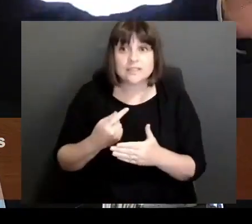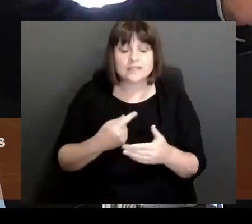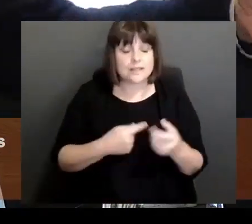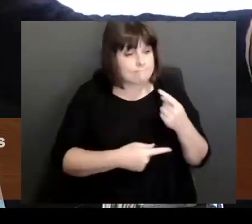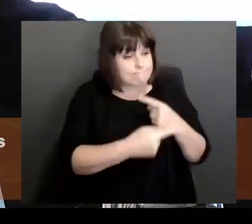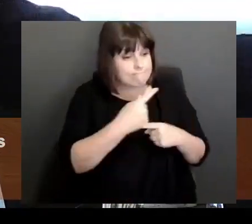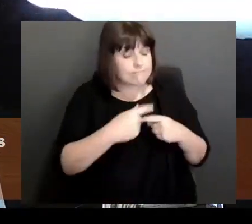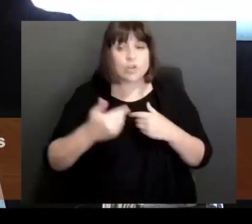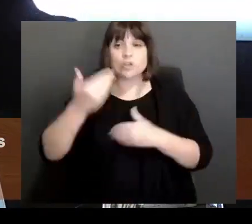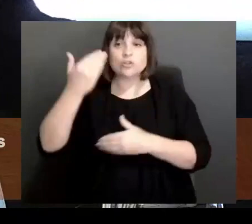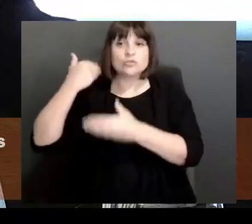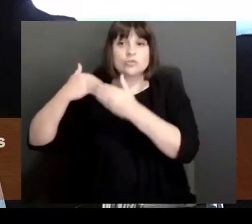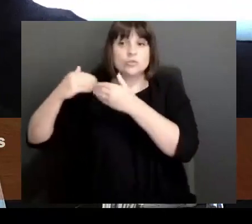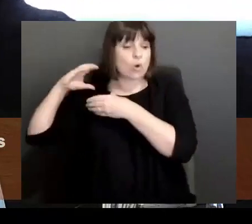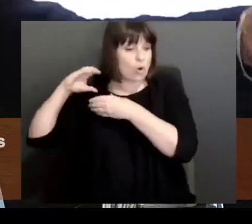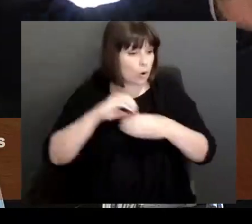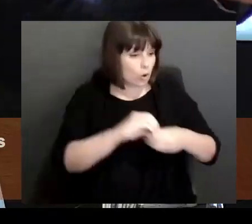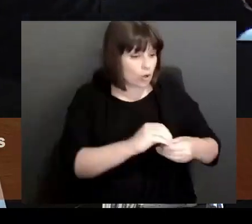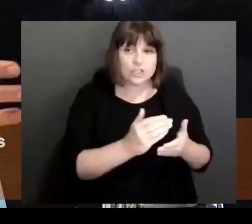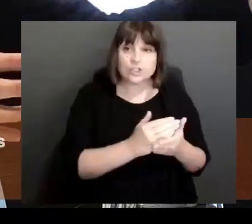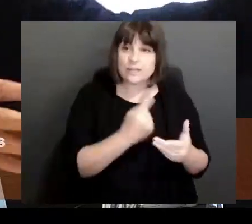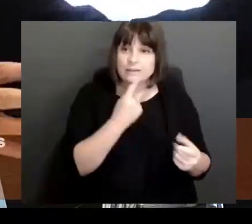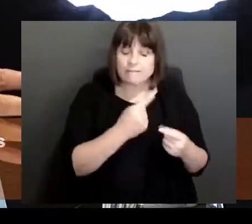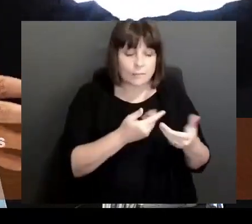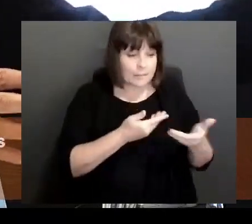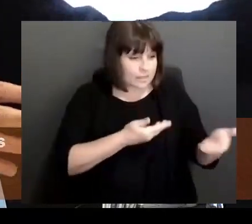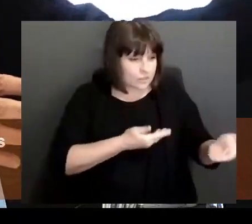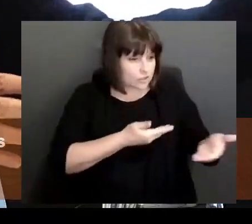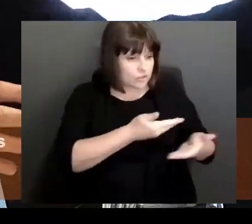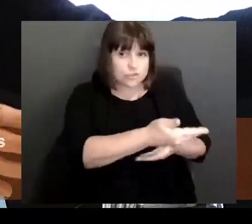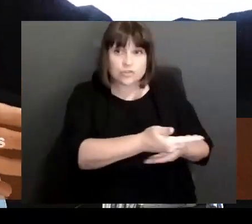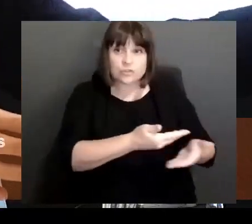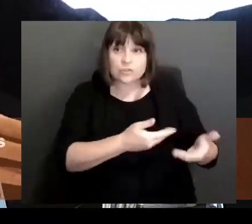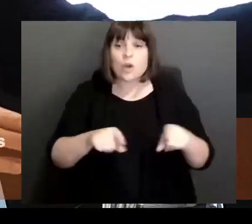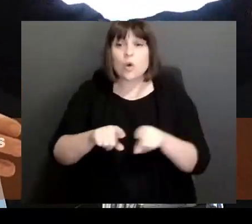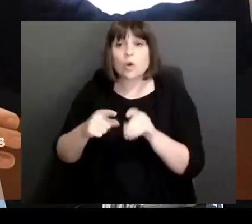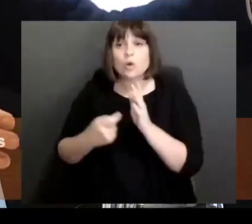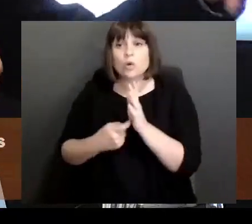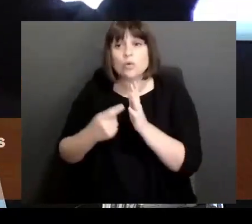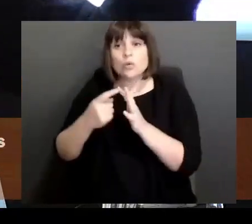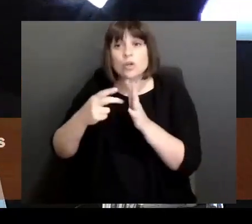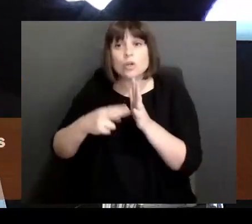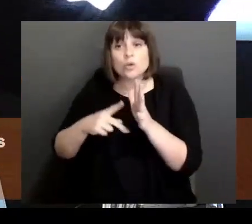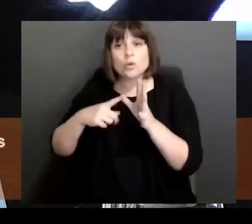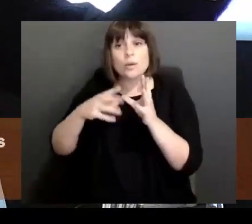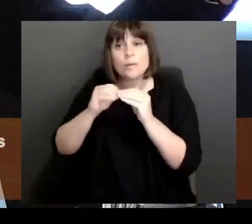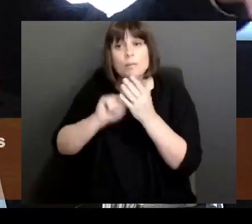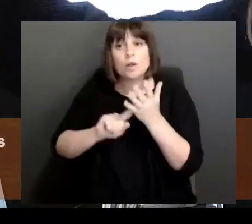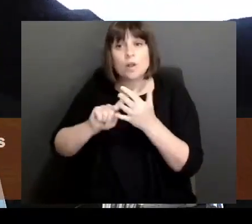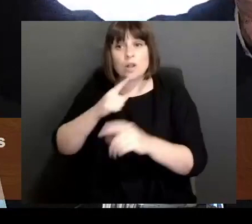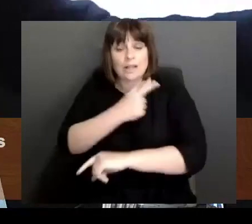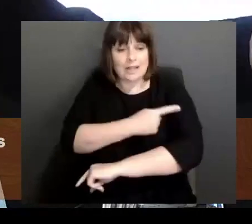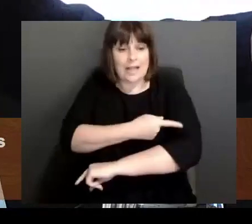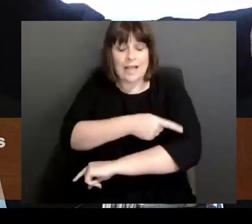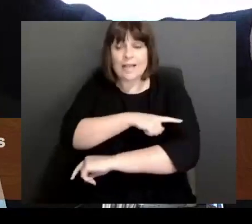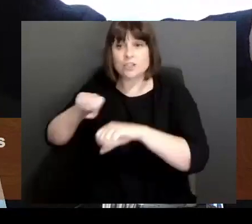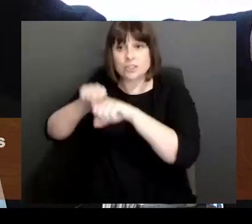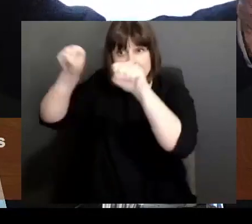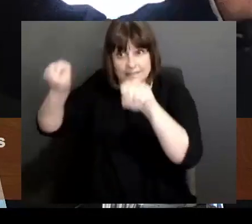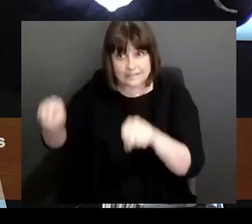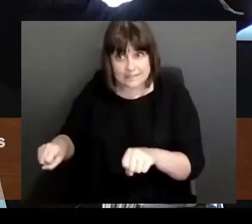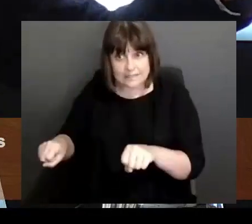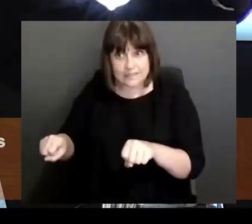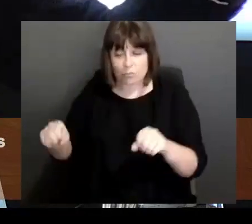sharing from the renewable energy system that we've got underway. My intention as the